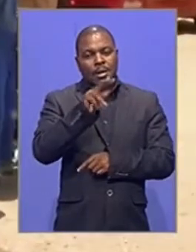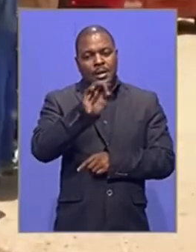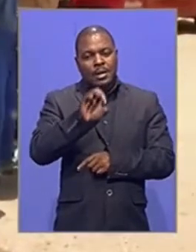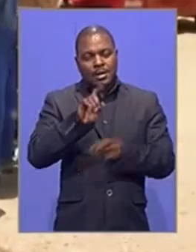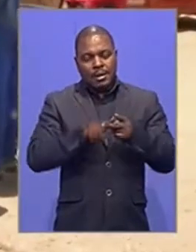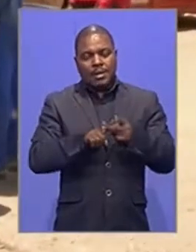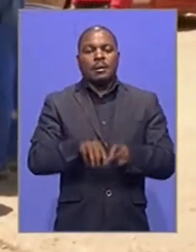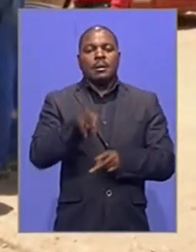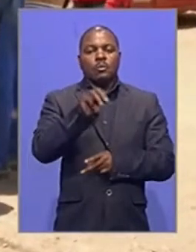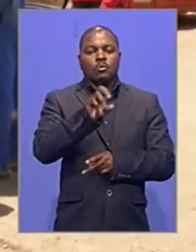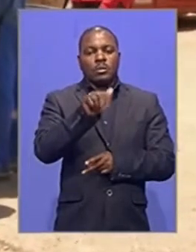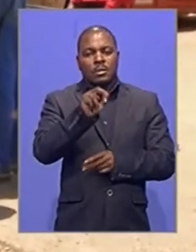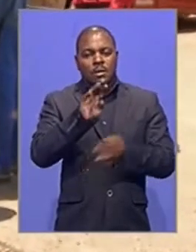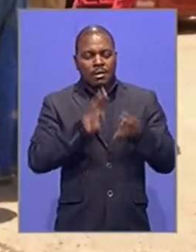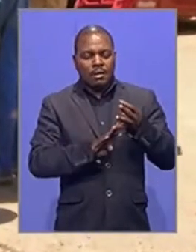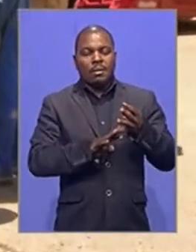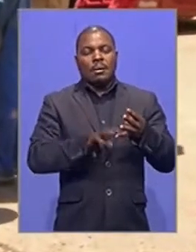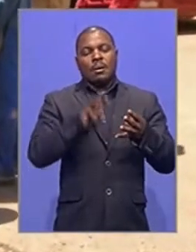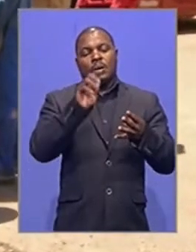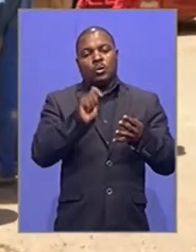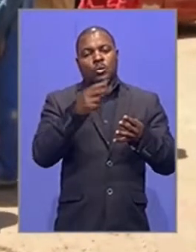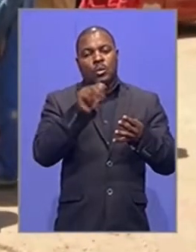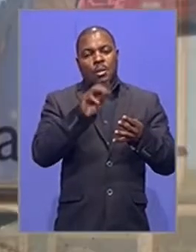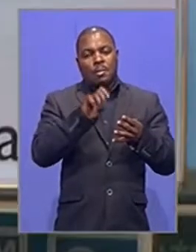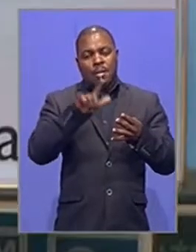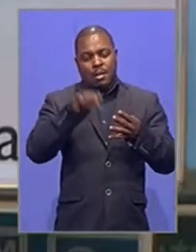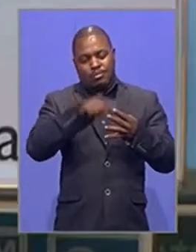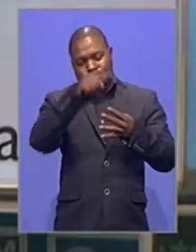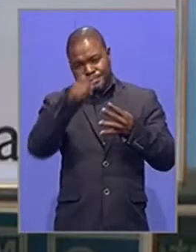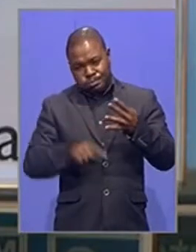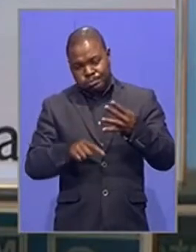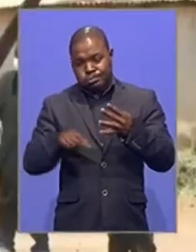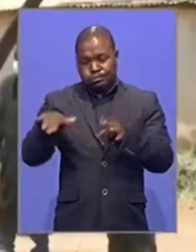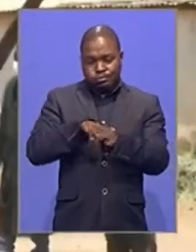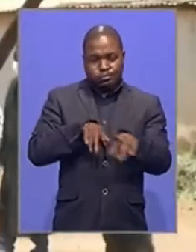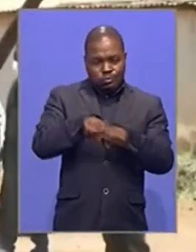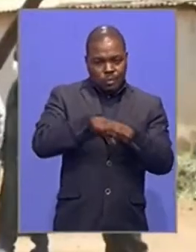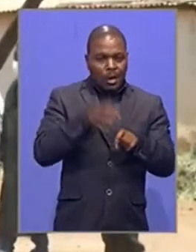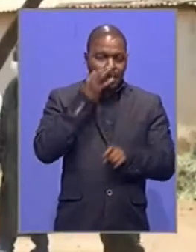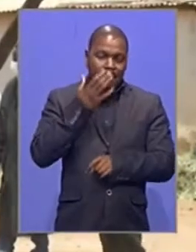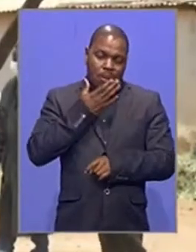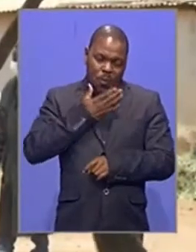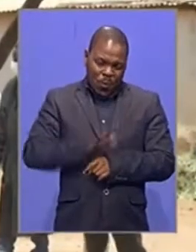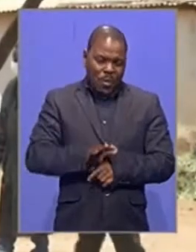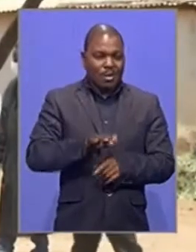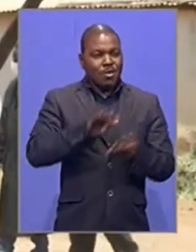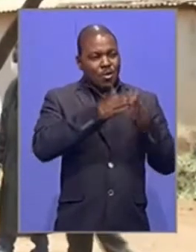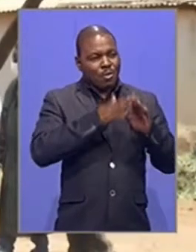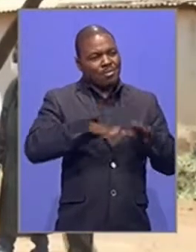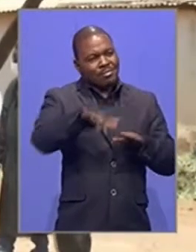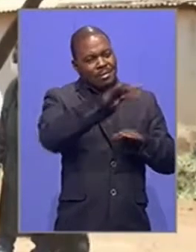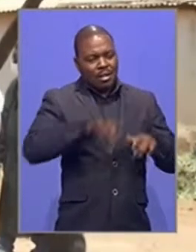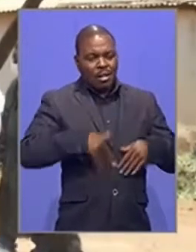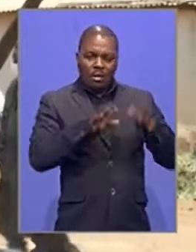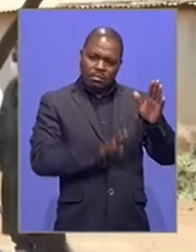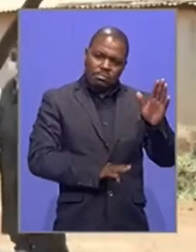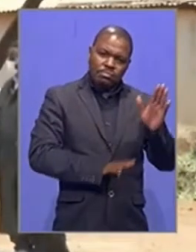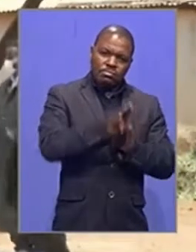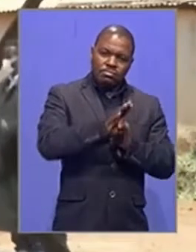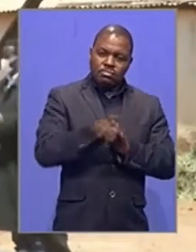Musina, Makhado le Thulamela ba re ba nyaka go hlabolla maphelo a badudi. Gape ba na le tsebo le bokgoni bja go